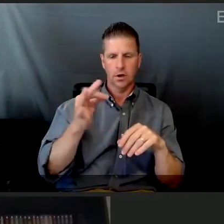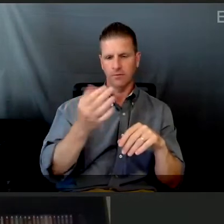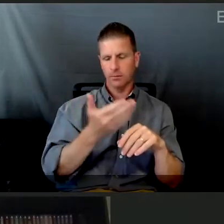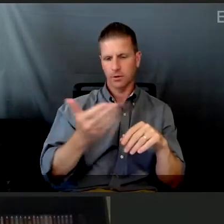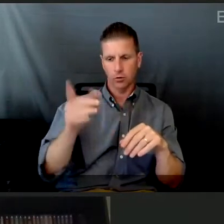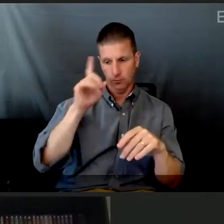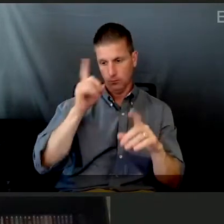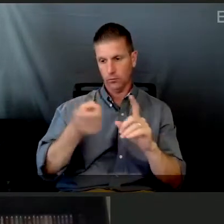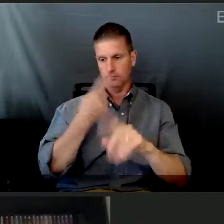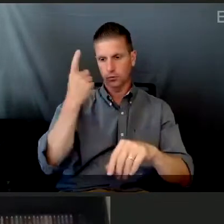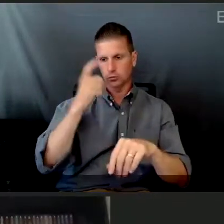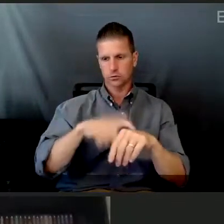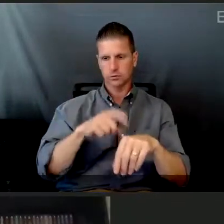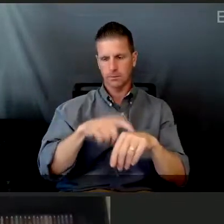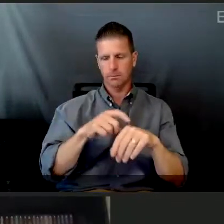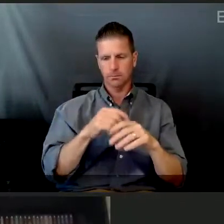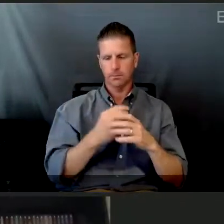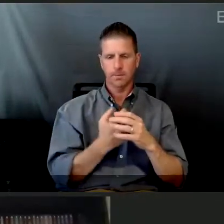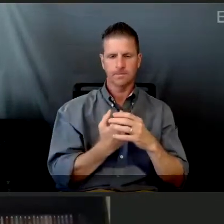first time, right?